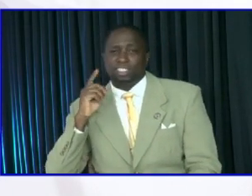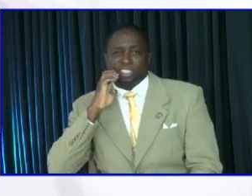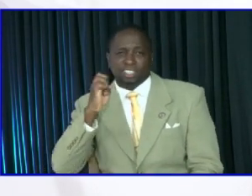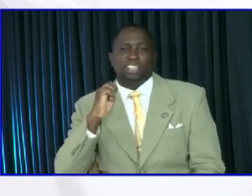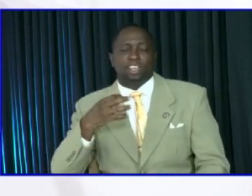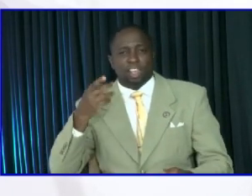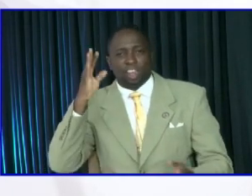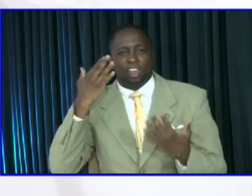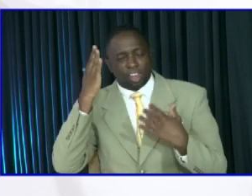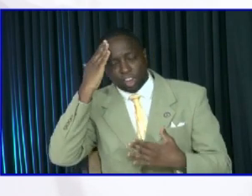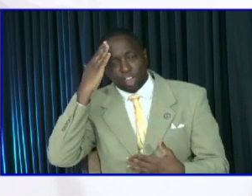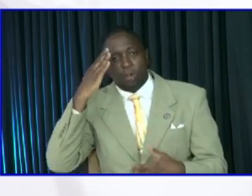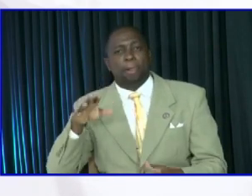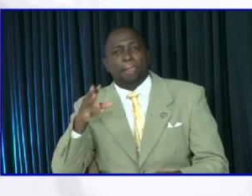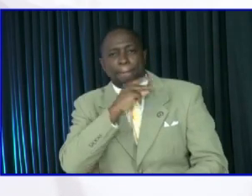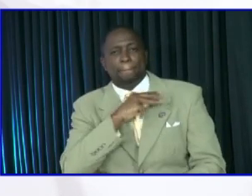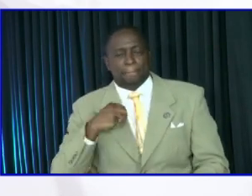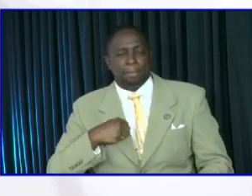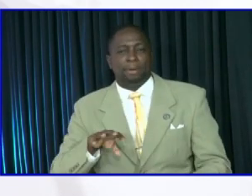at the